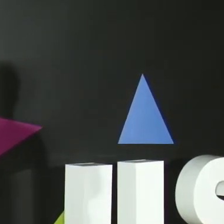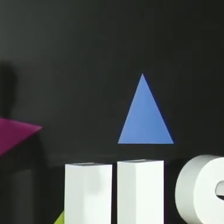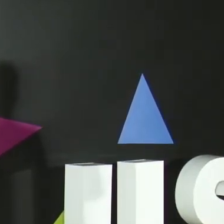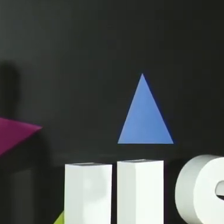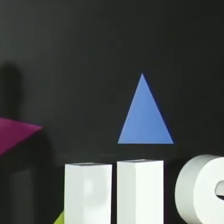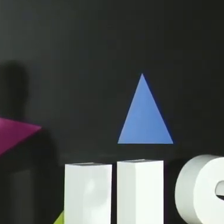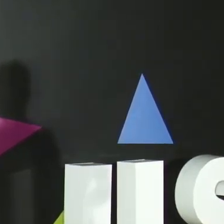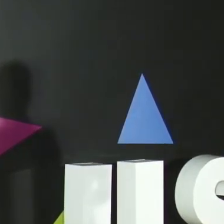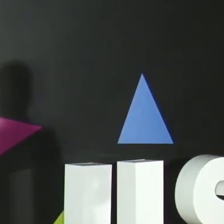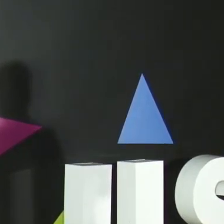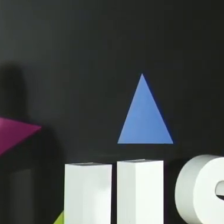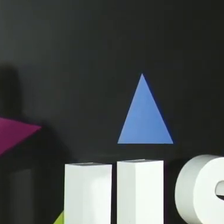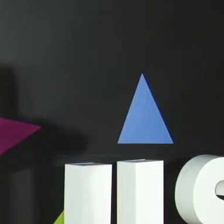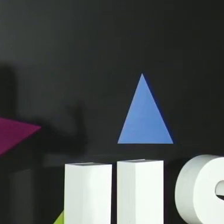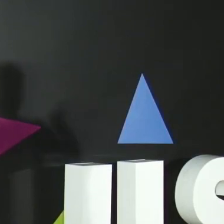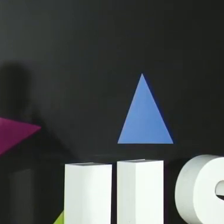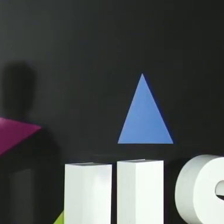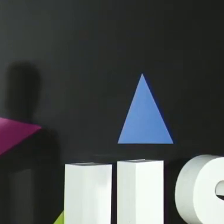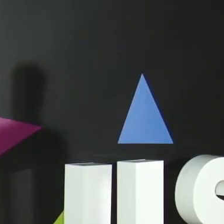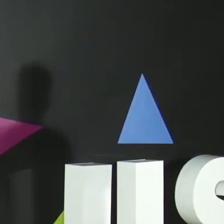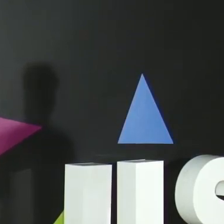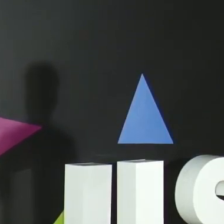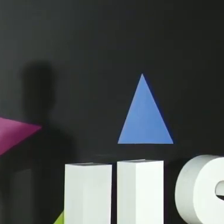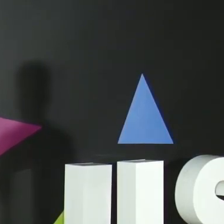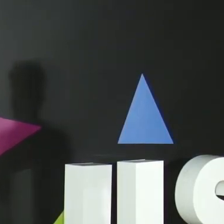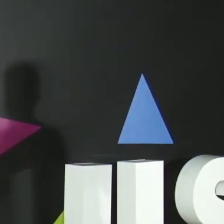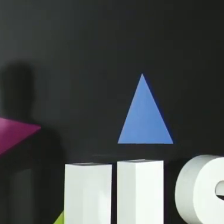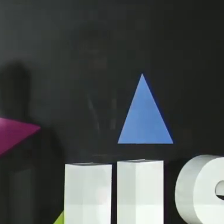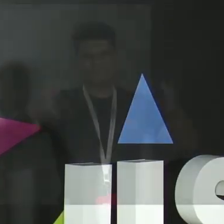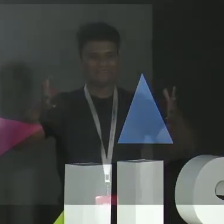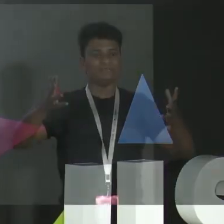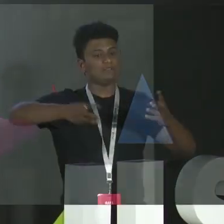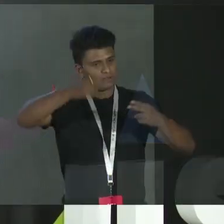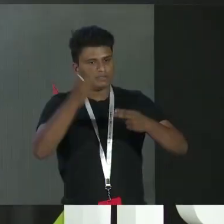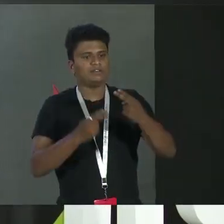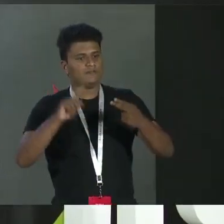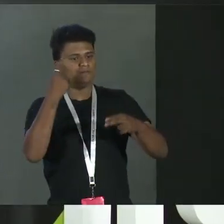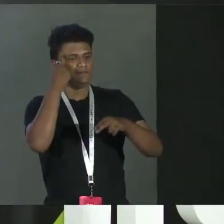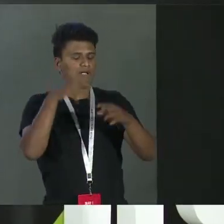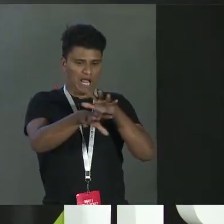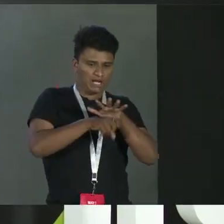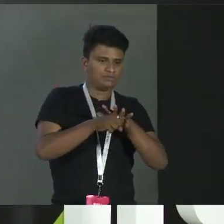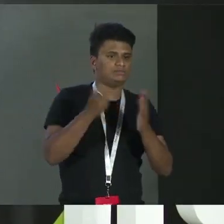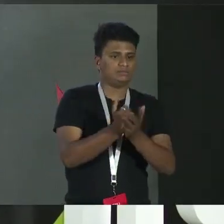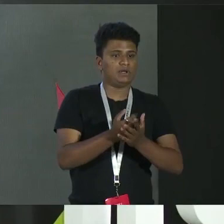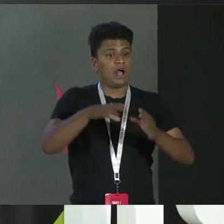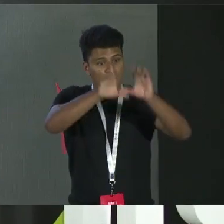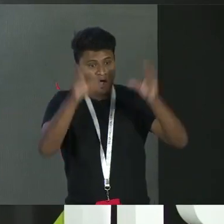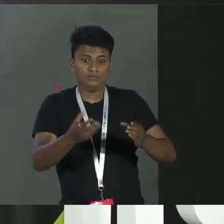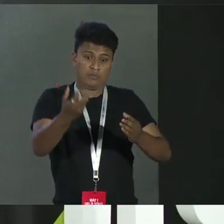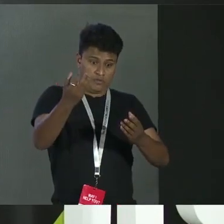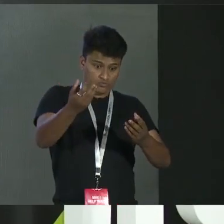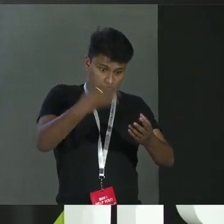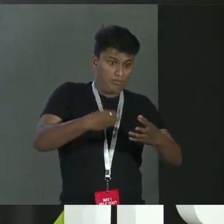a huge market. So when you design with accessibility in mind, you get more customers, you increase more